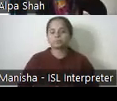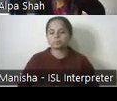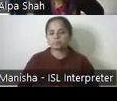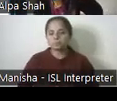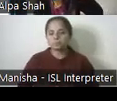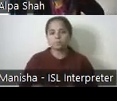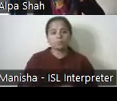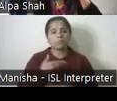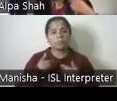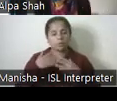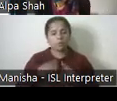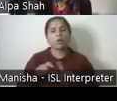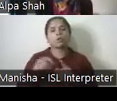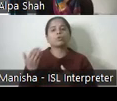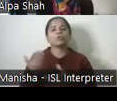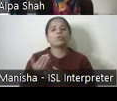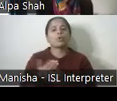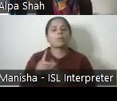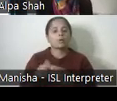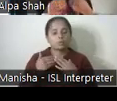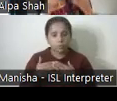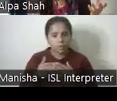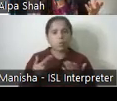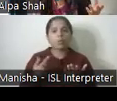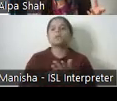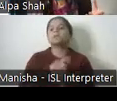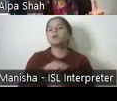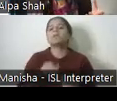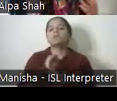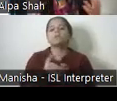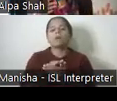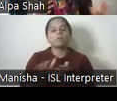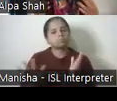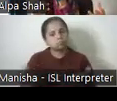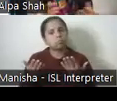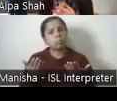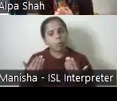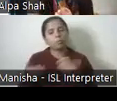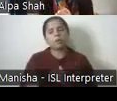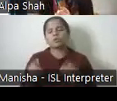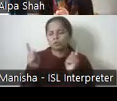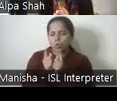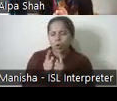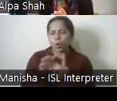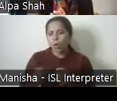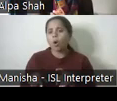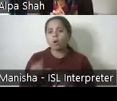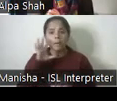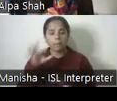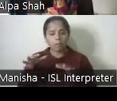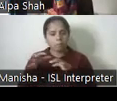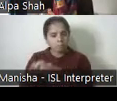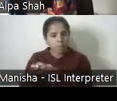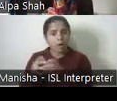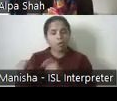So we have documented how education and reservations have enabled a small but significant minority of Adivasis who